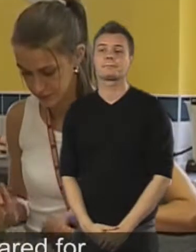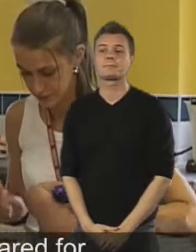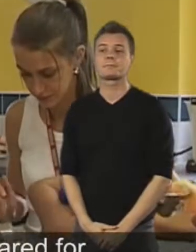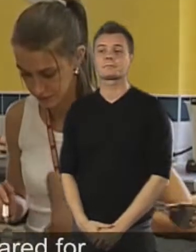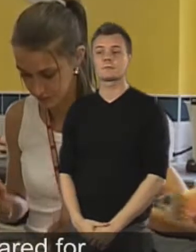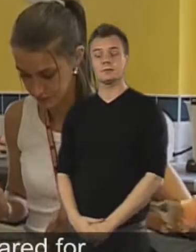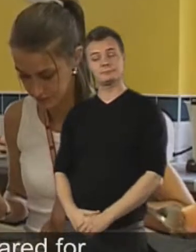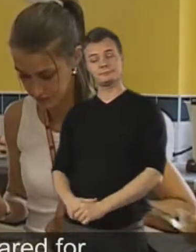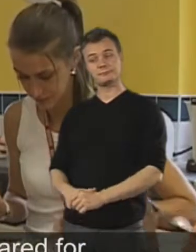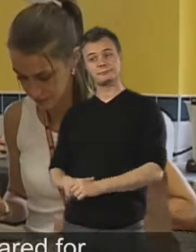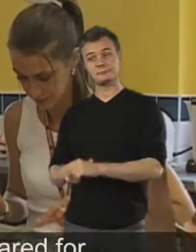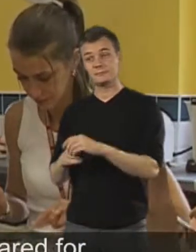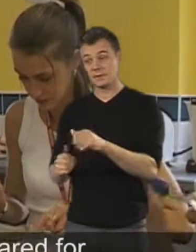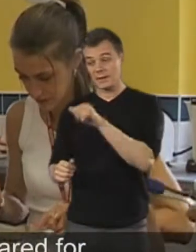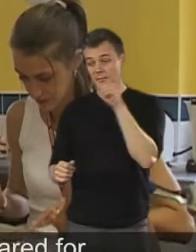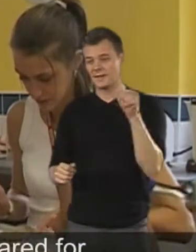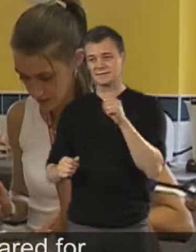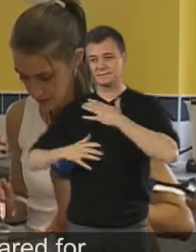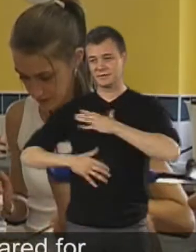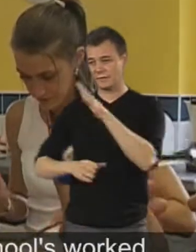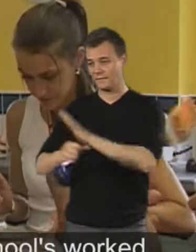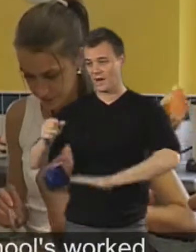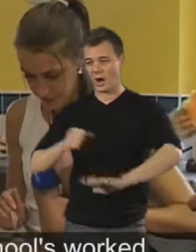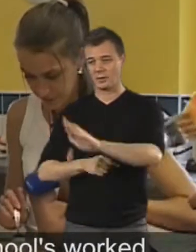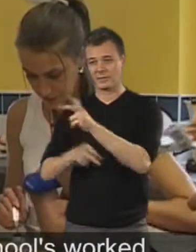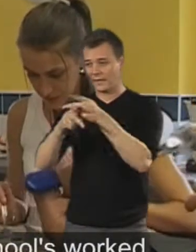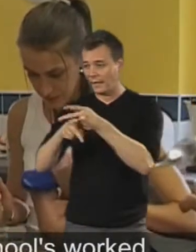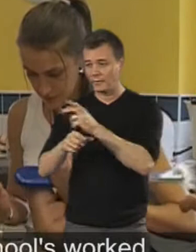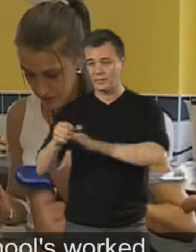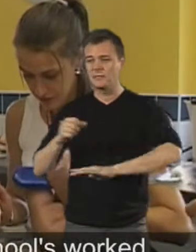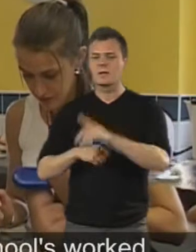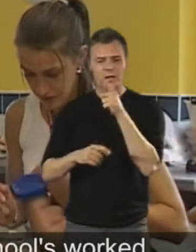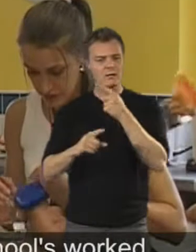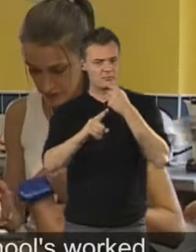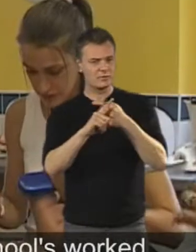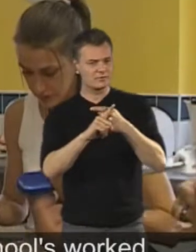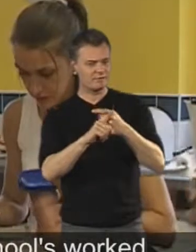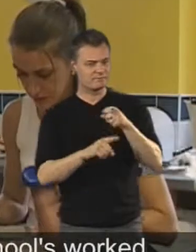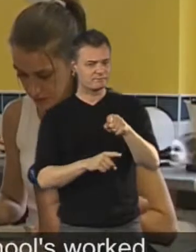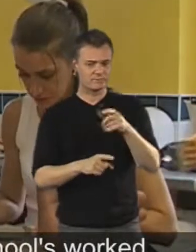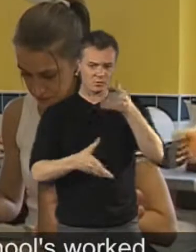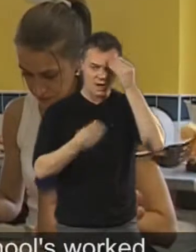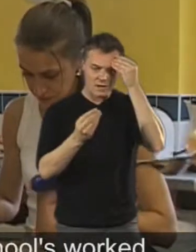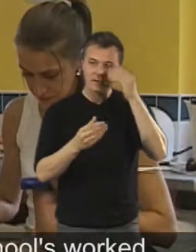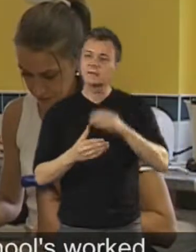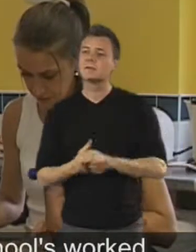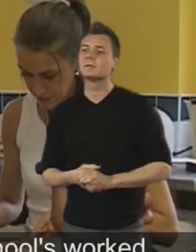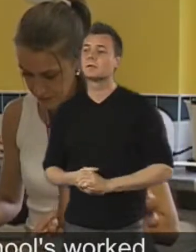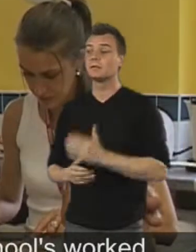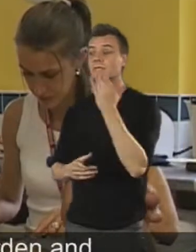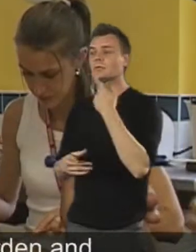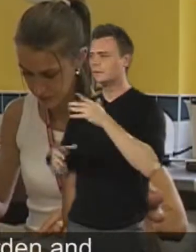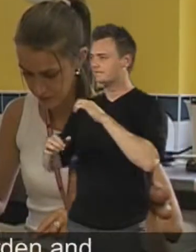Recognising that a pleasant and cared-for physical environment can have a positive effect on learning and behaviour, the school has worked hard to improve the physical